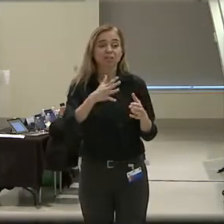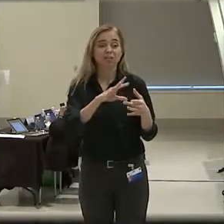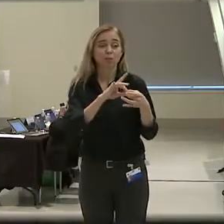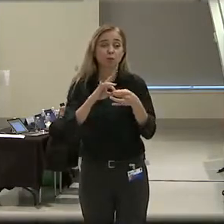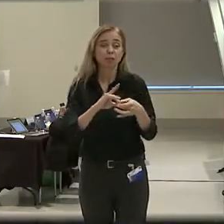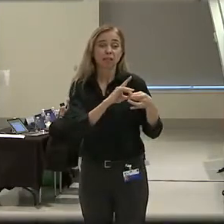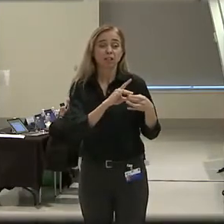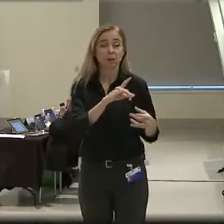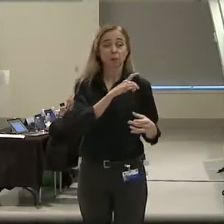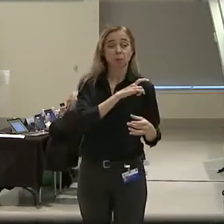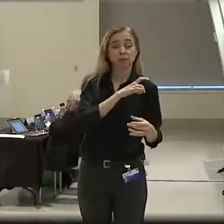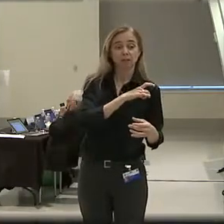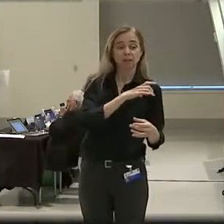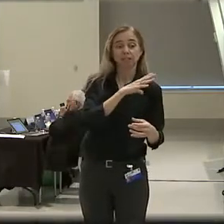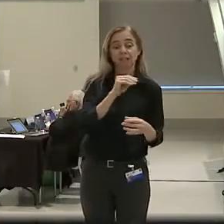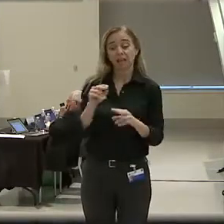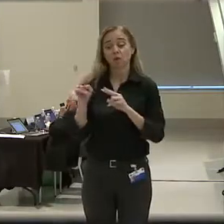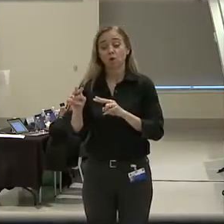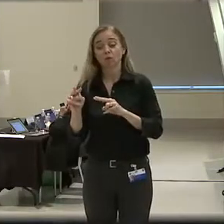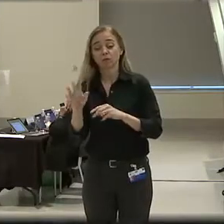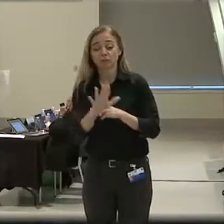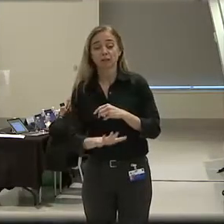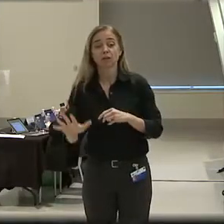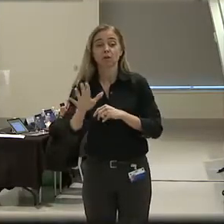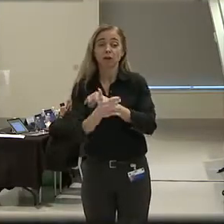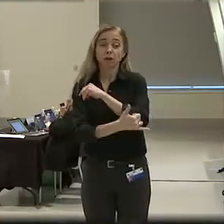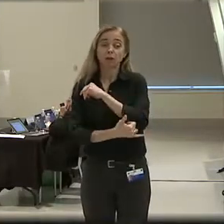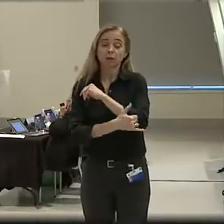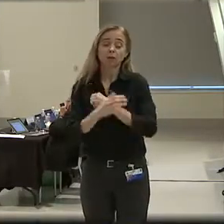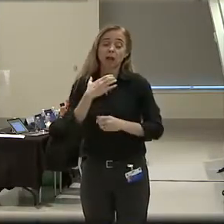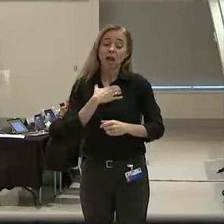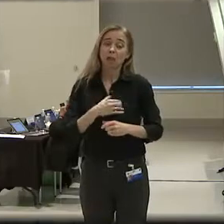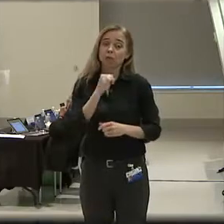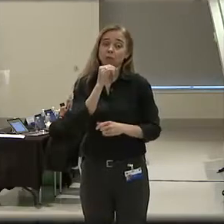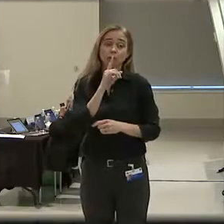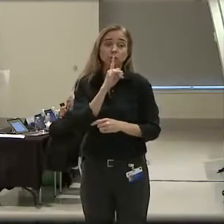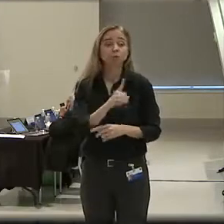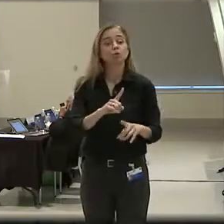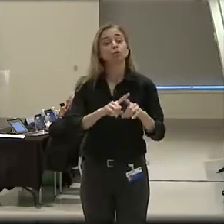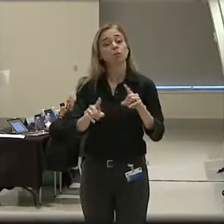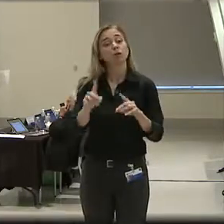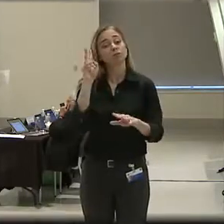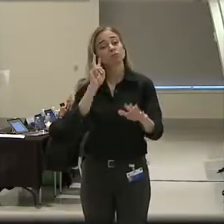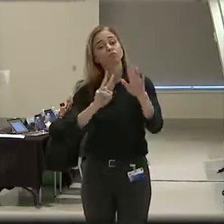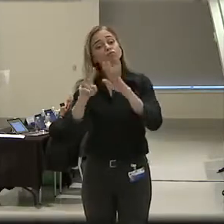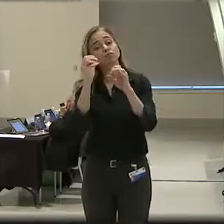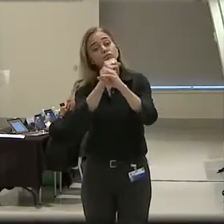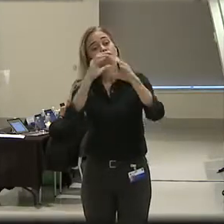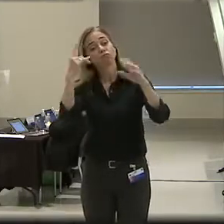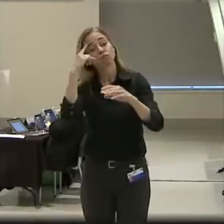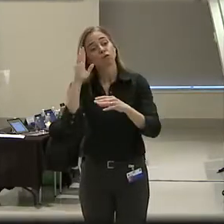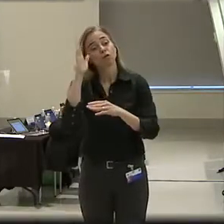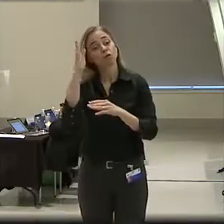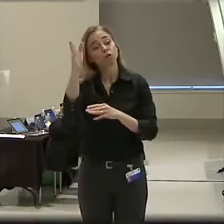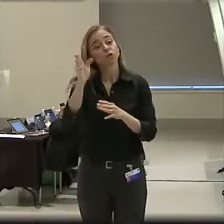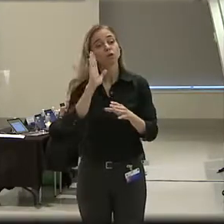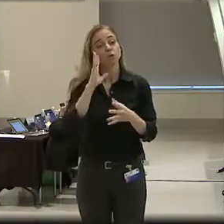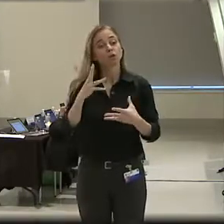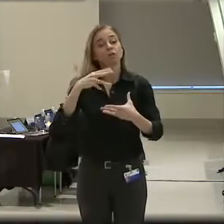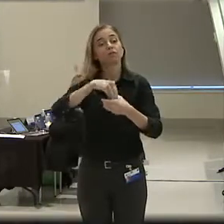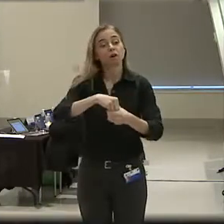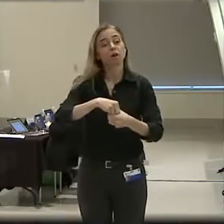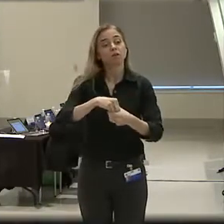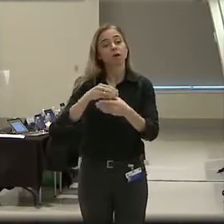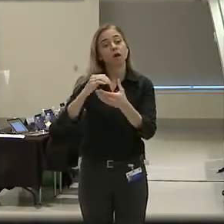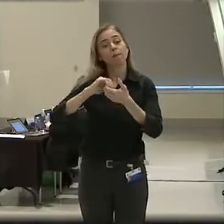police labor and civilian oversight around the country. I wish it weren't the case, and I think a vision for the future would involve